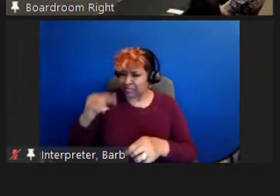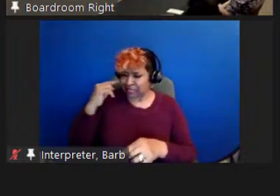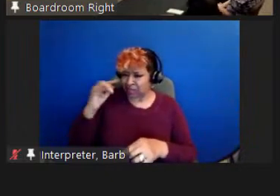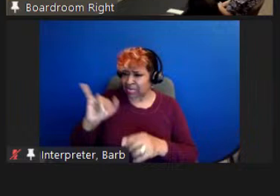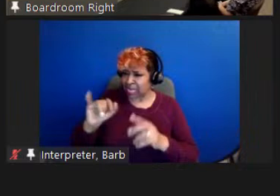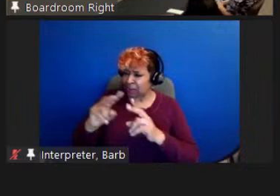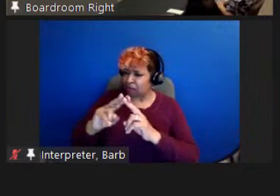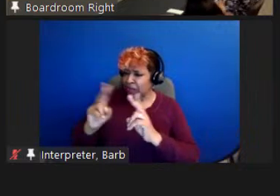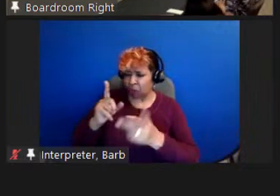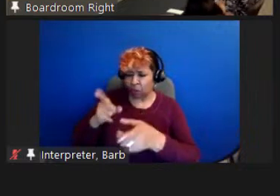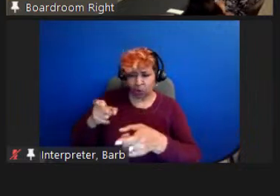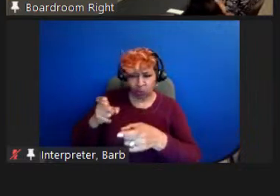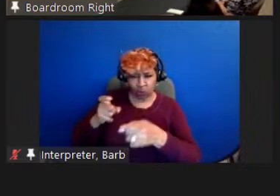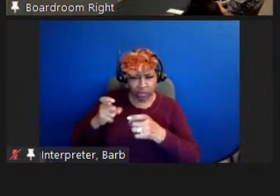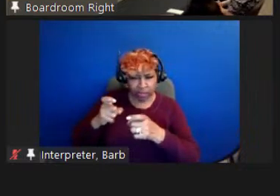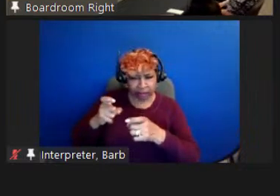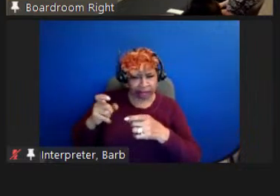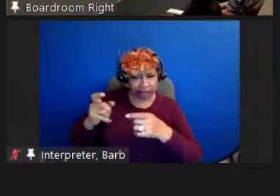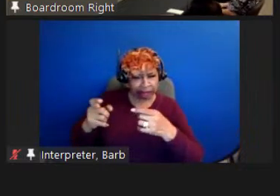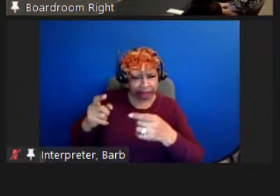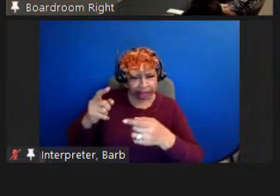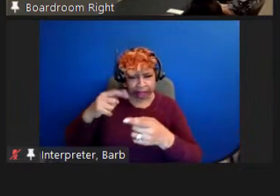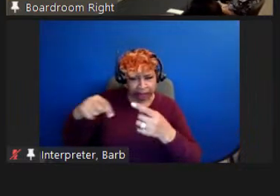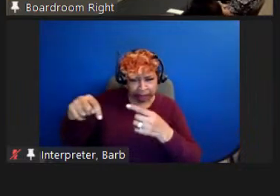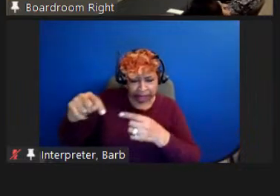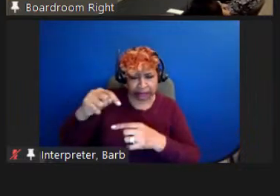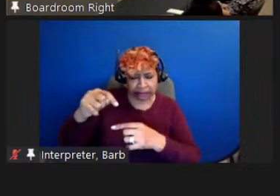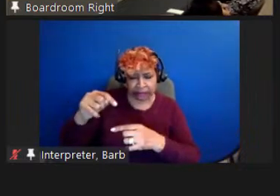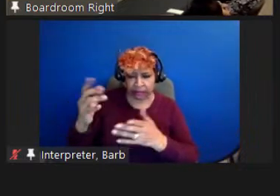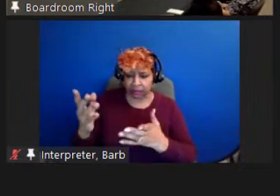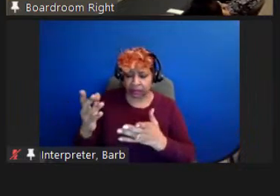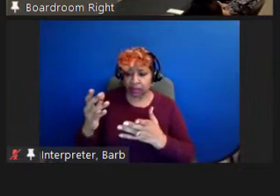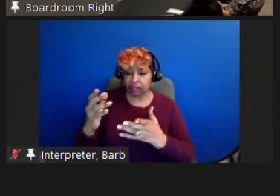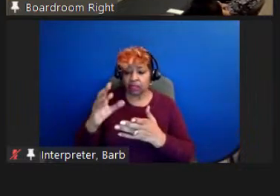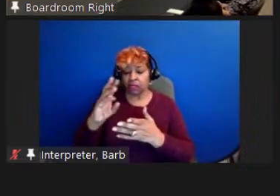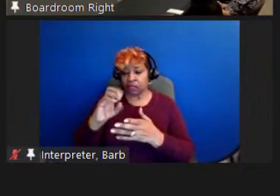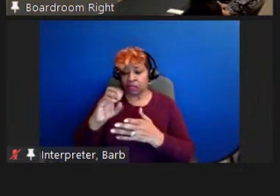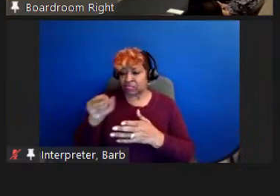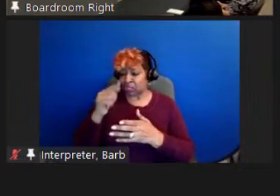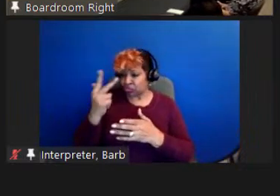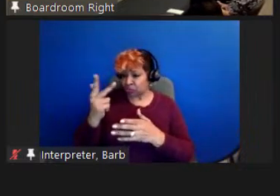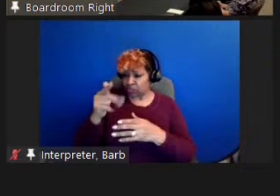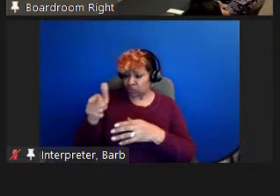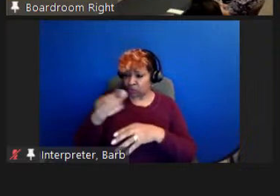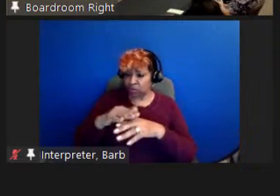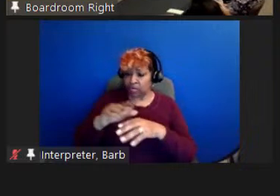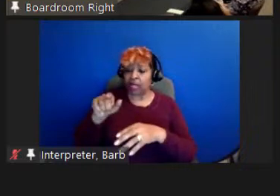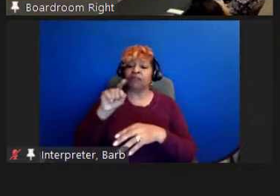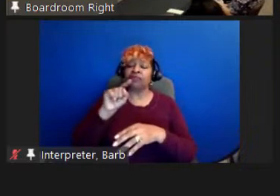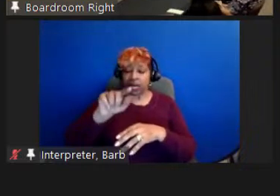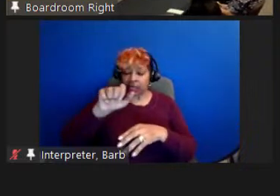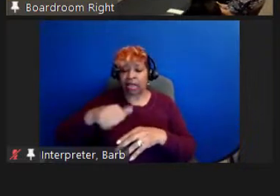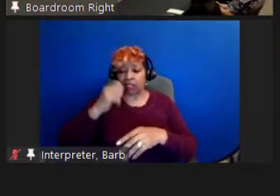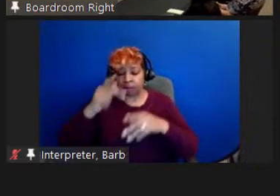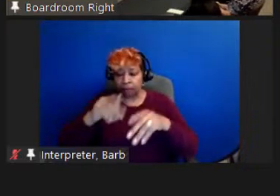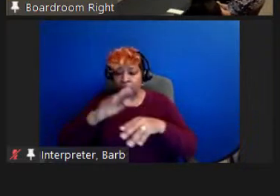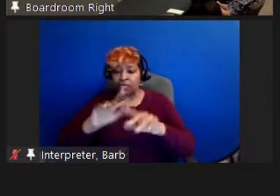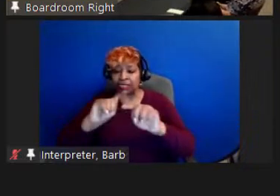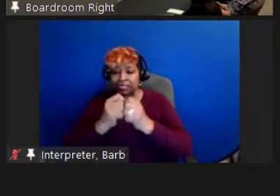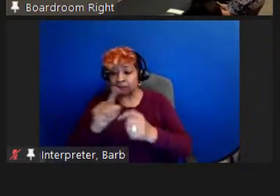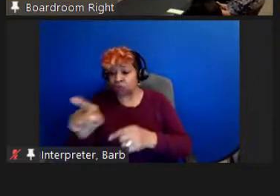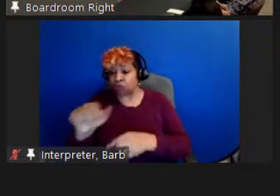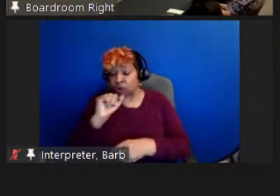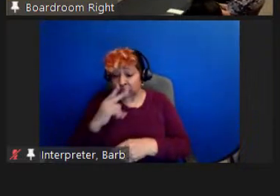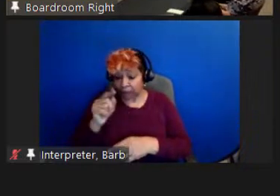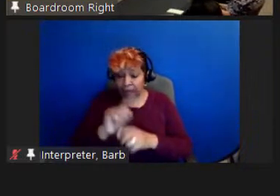quick turnaround. Considering that it's the 3 of you on this team. There's other people on the team that you're not seeing. These are the 2